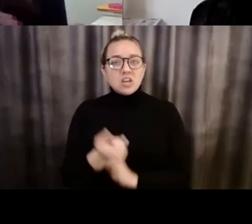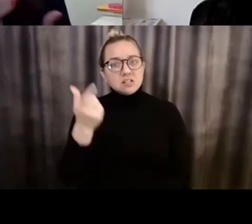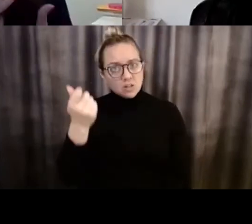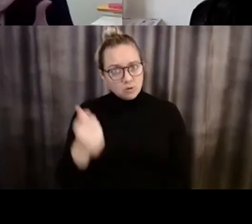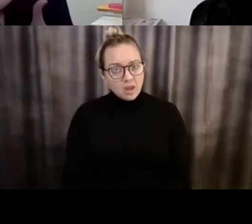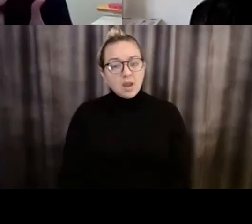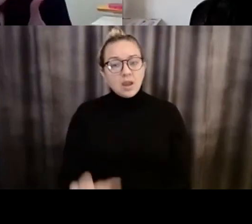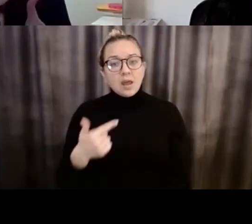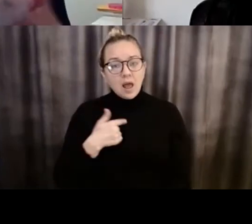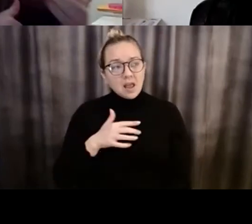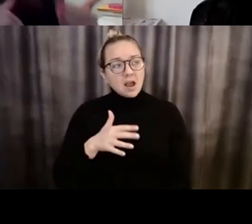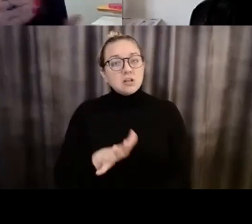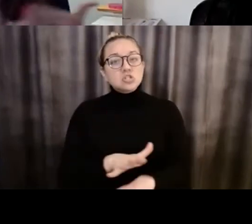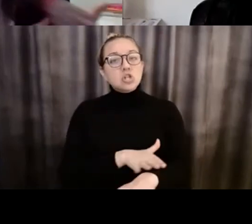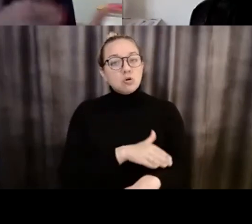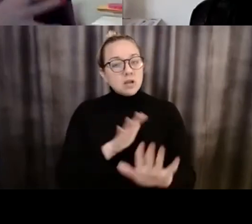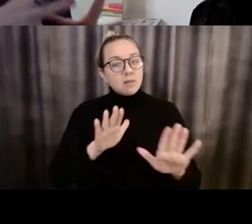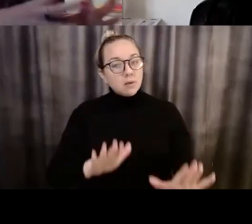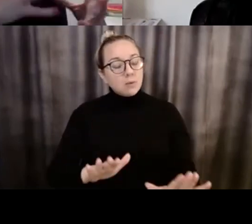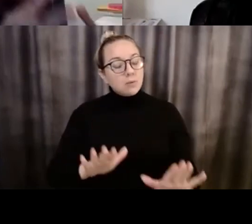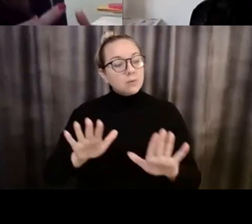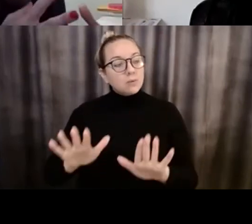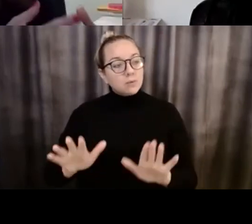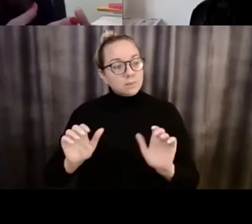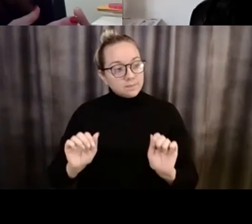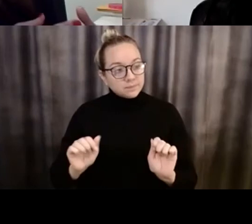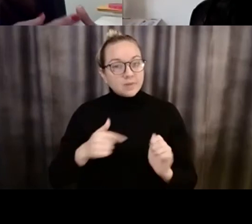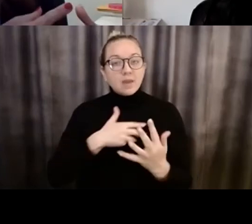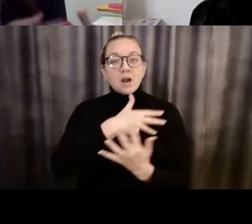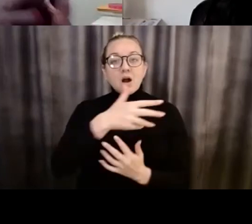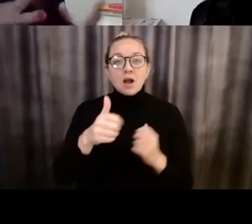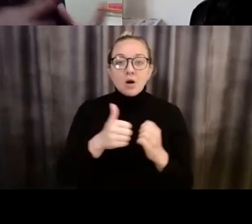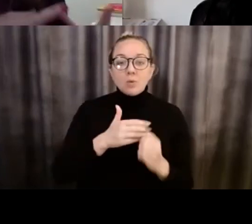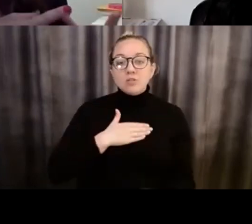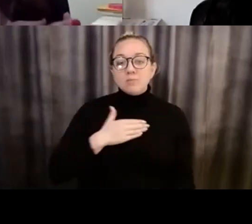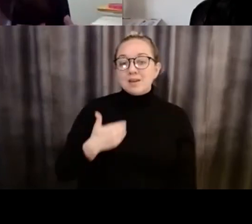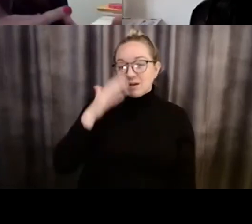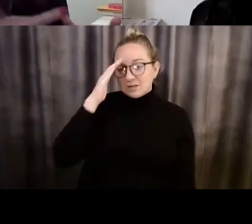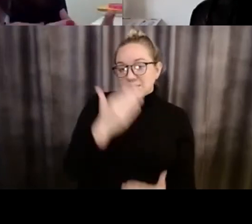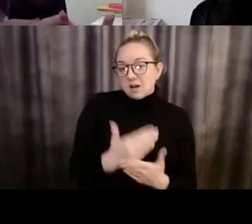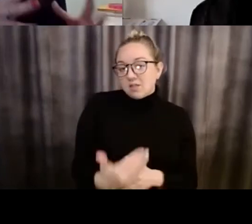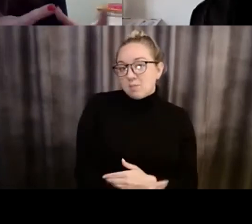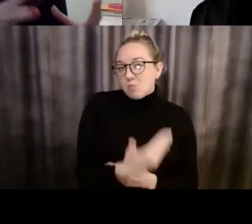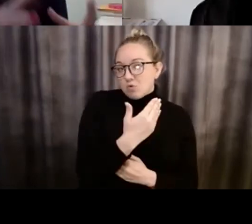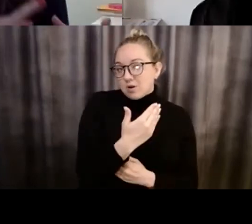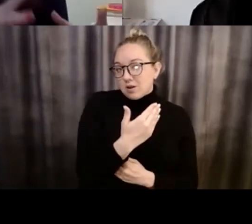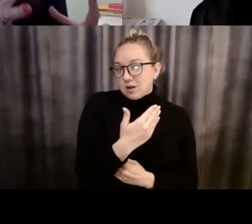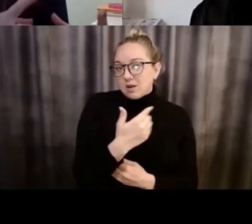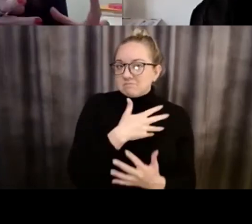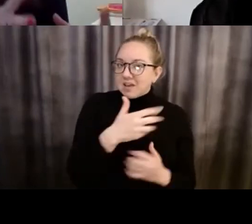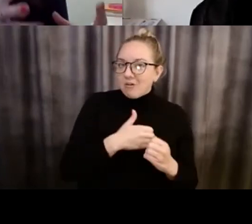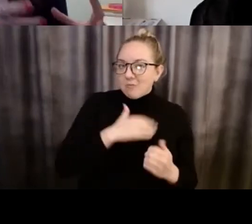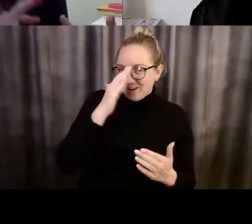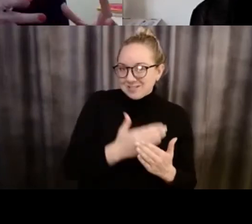slowed down a little bit, and I've been spending a little bit more time with my young son in the morning. And I'm going to hold on to that, right? Because that